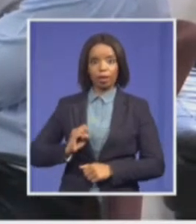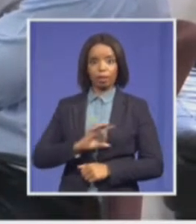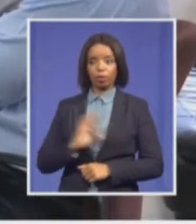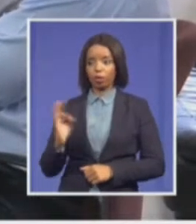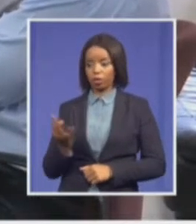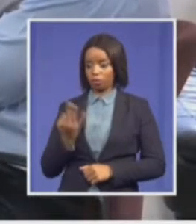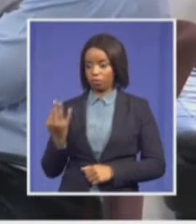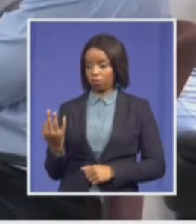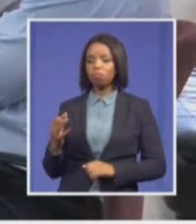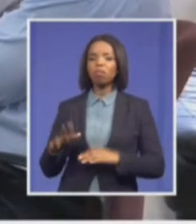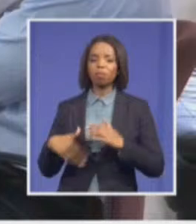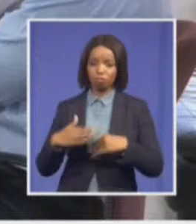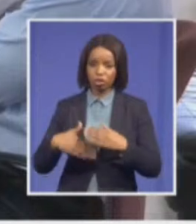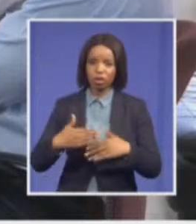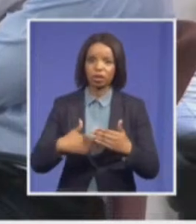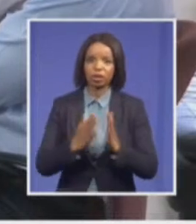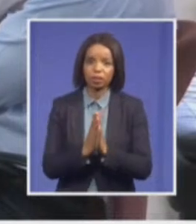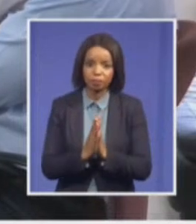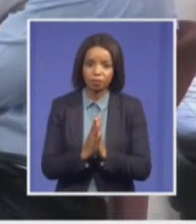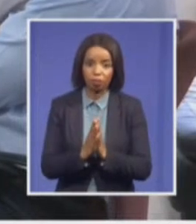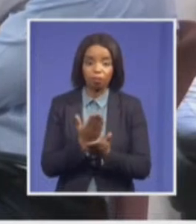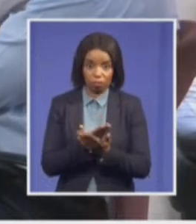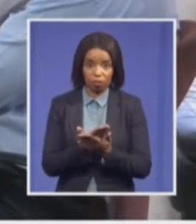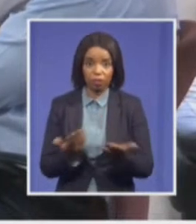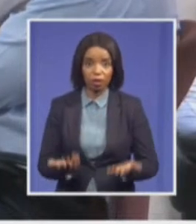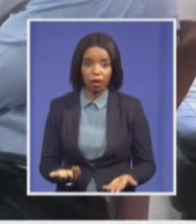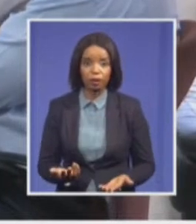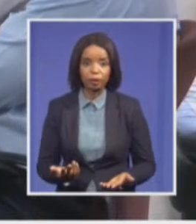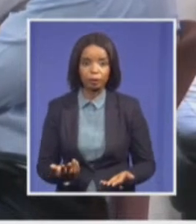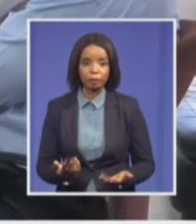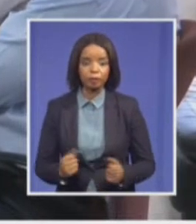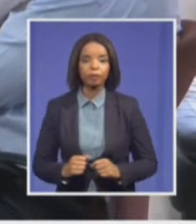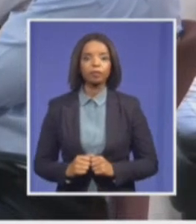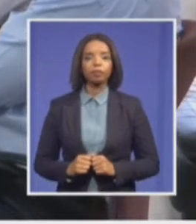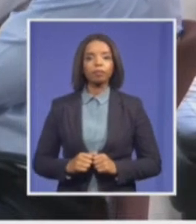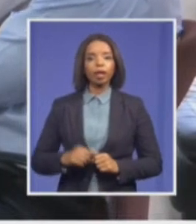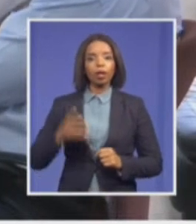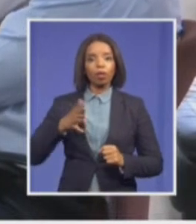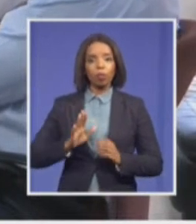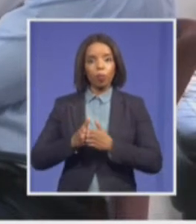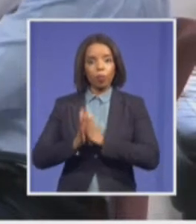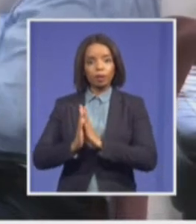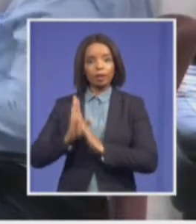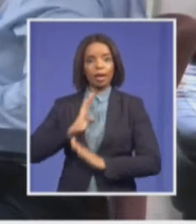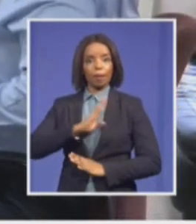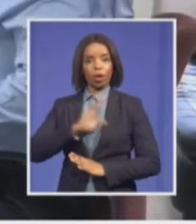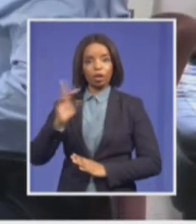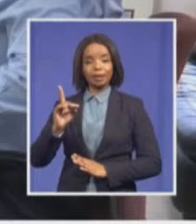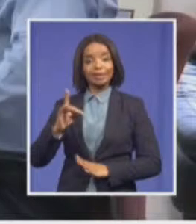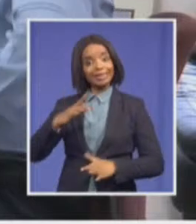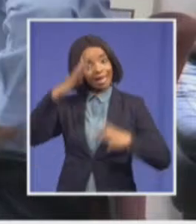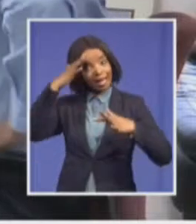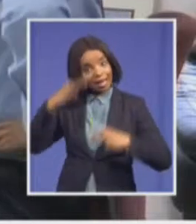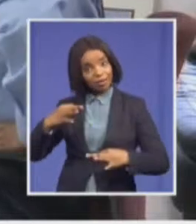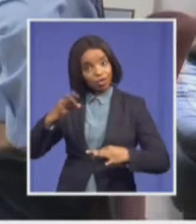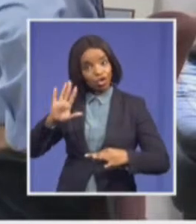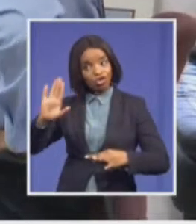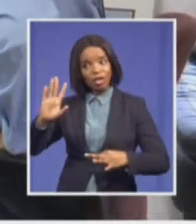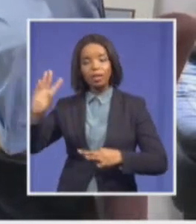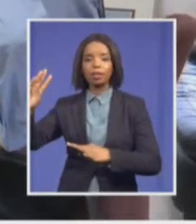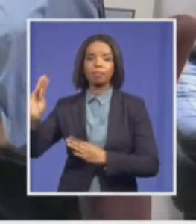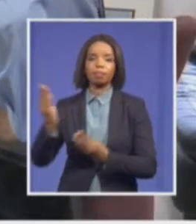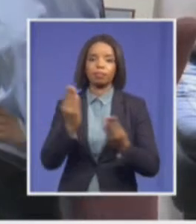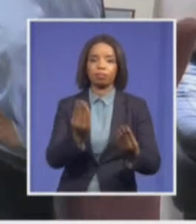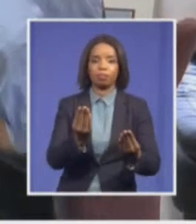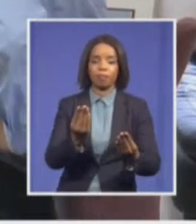to submit the resolution at a time convenient, because I don't think we will finish today in any event. And you